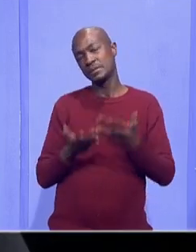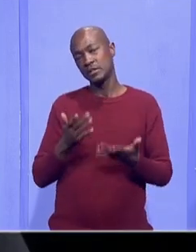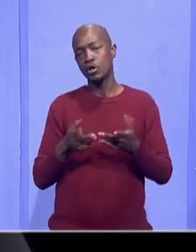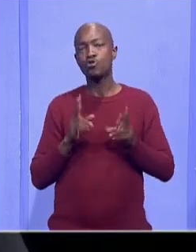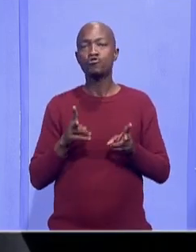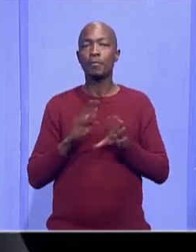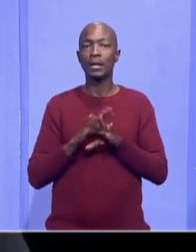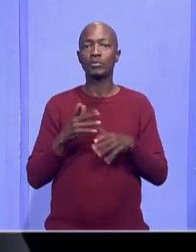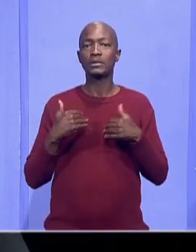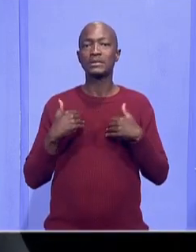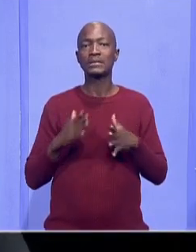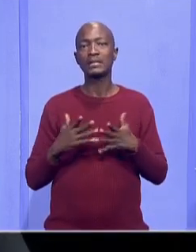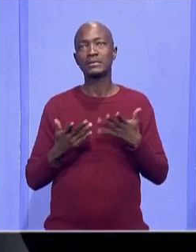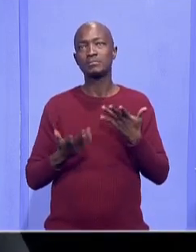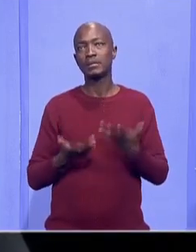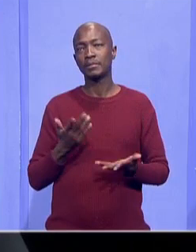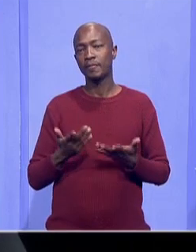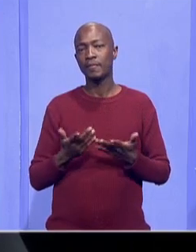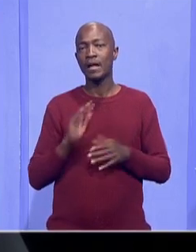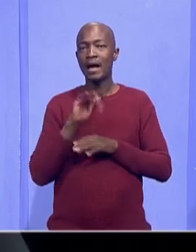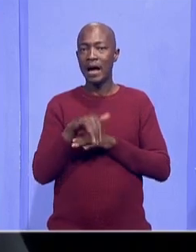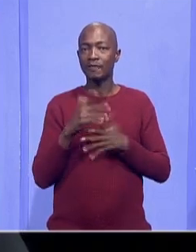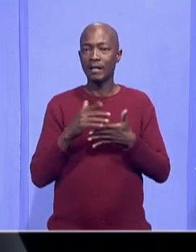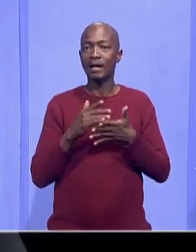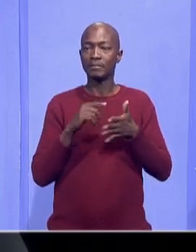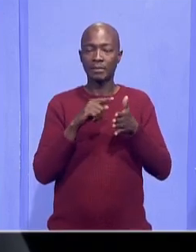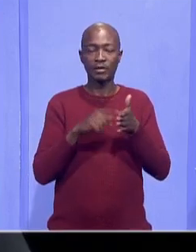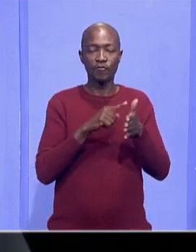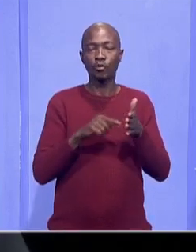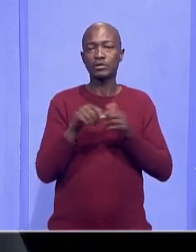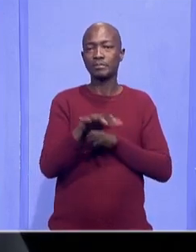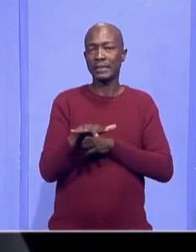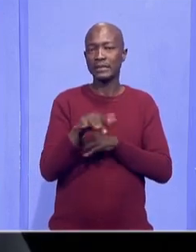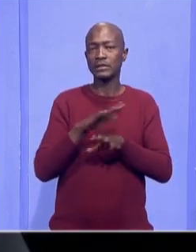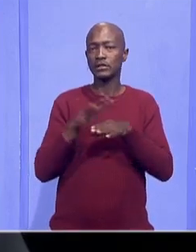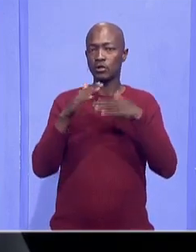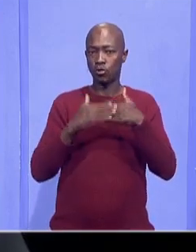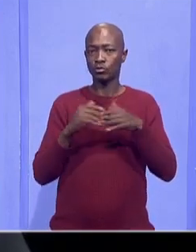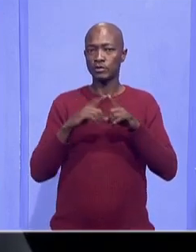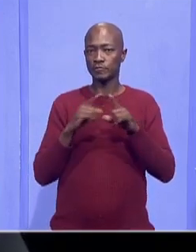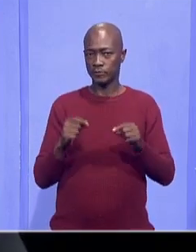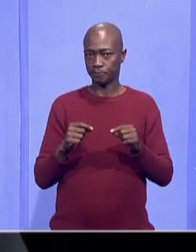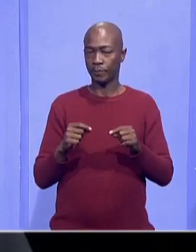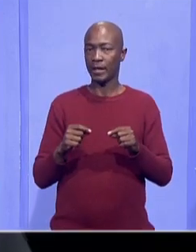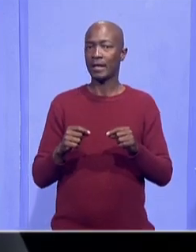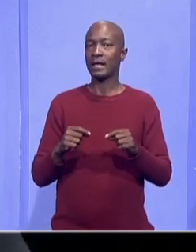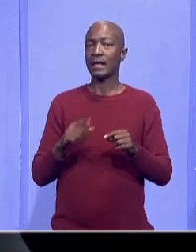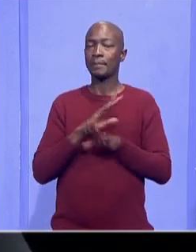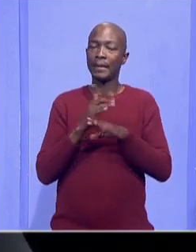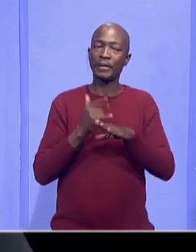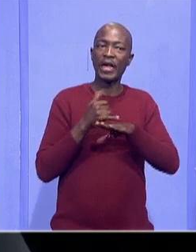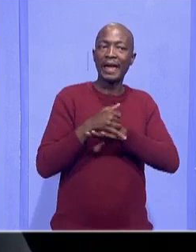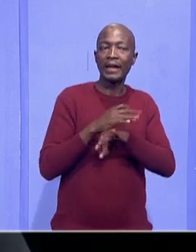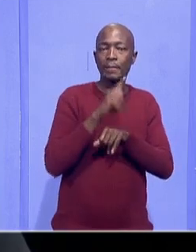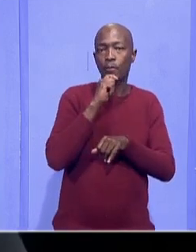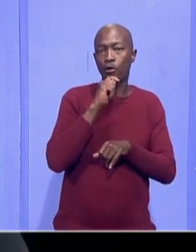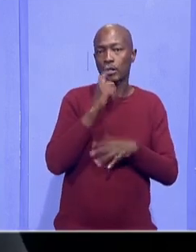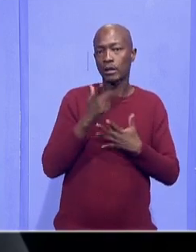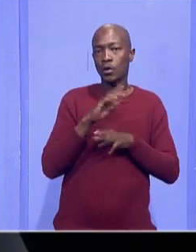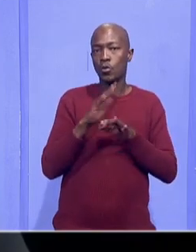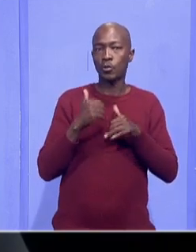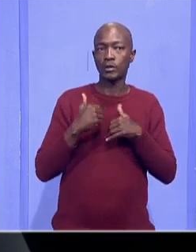start coming in after the voting stations have closed, and then probably early morning, our model will